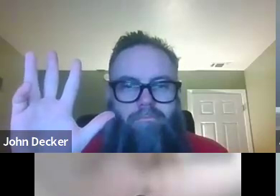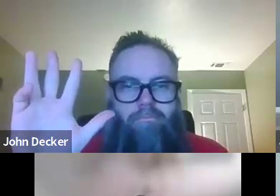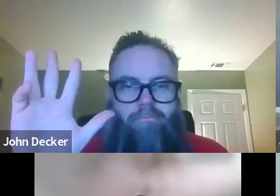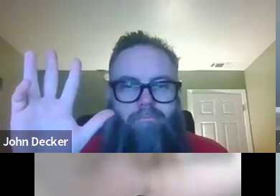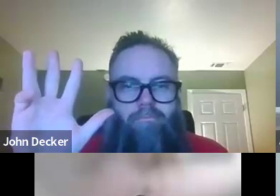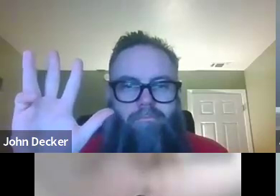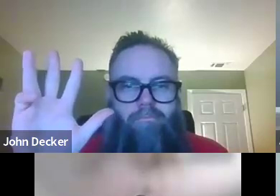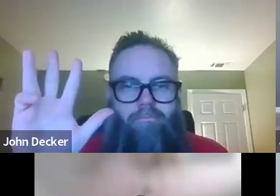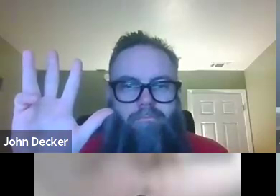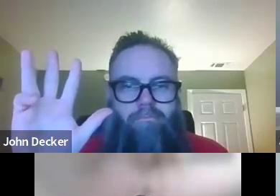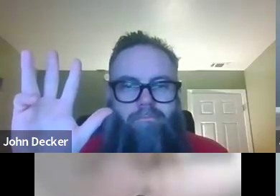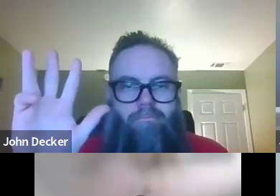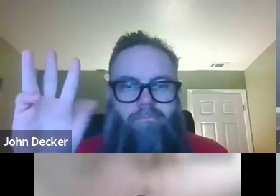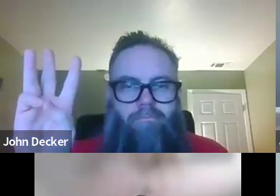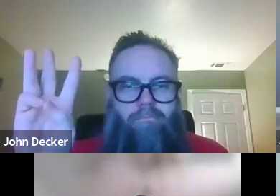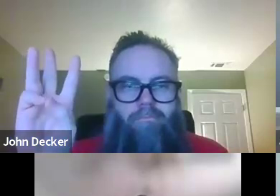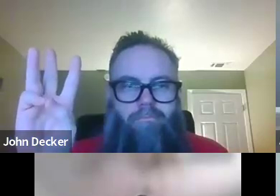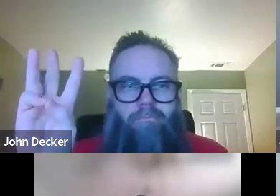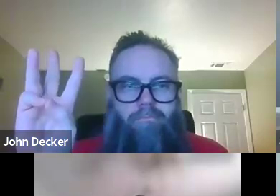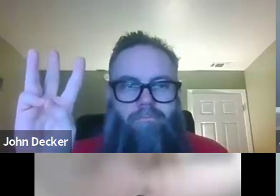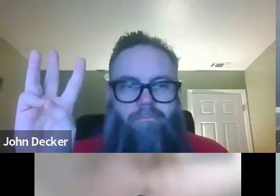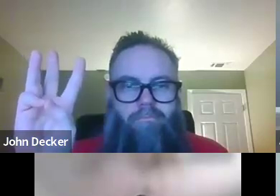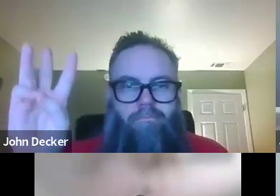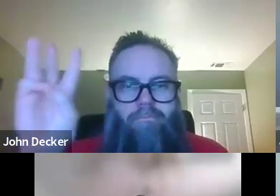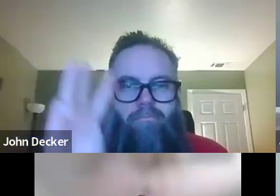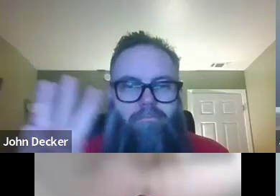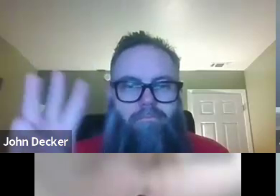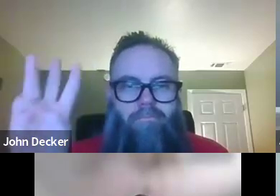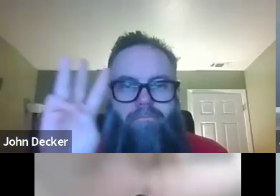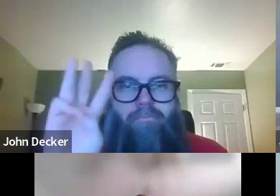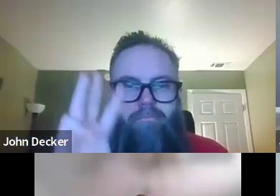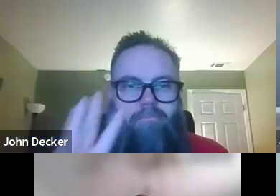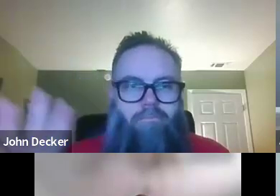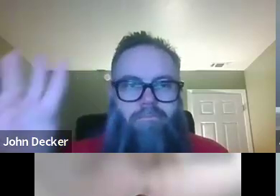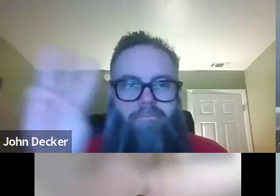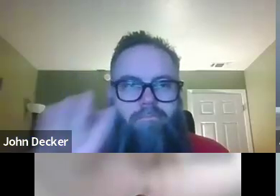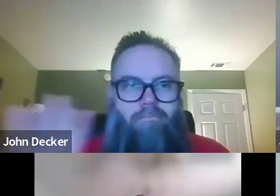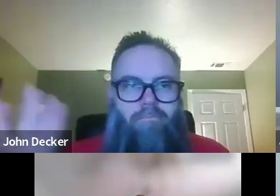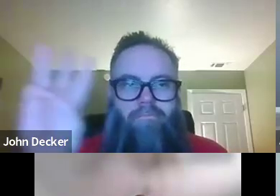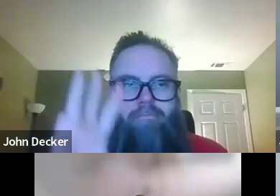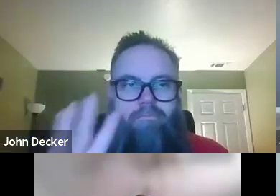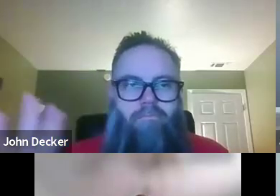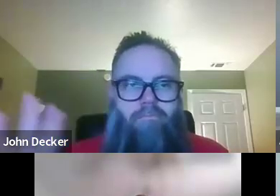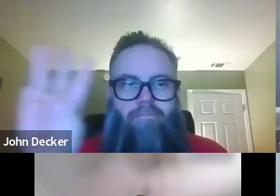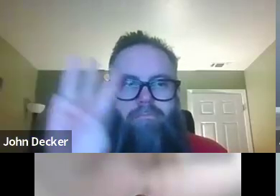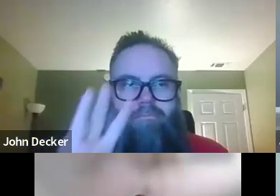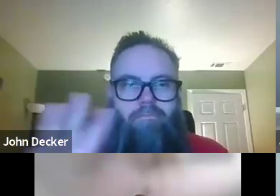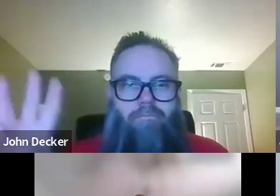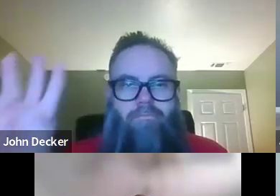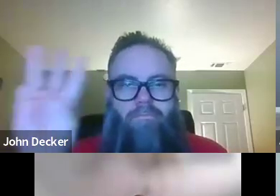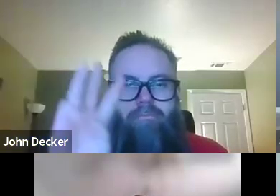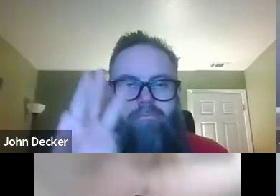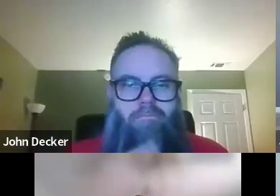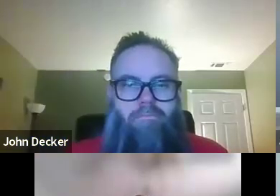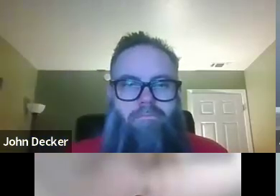hand. Touch your pinky and your thumb. You're going to make that W and move it in a circle. So these are all going to be the